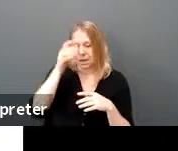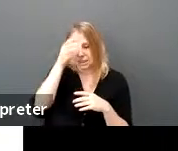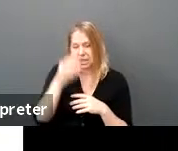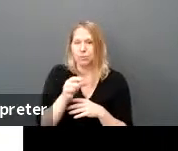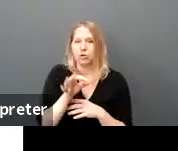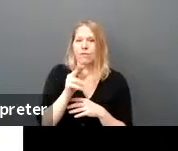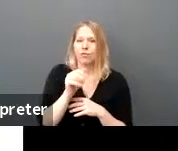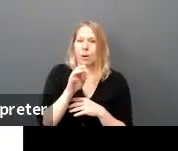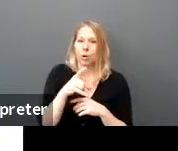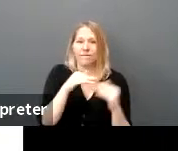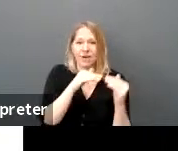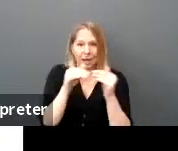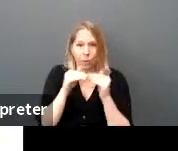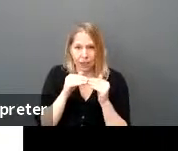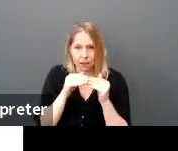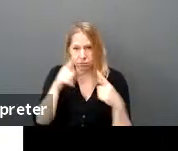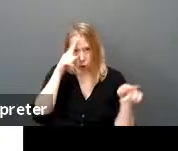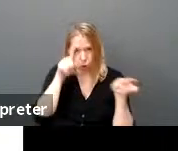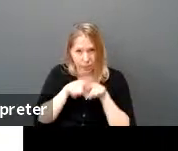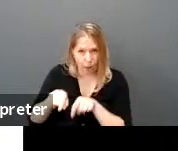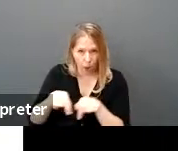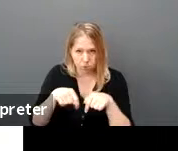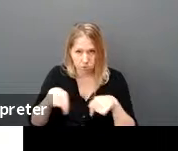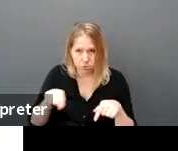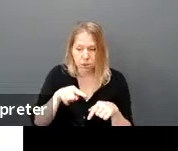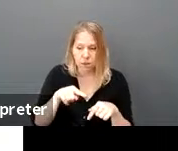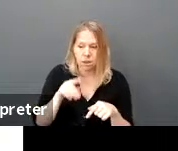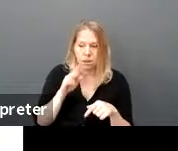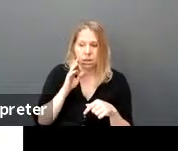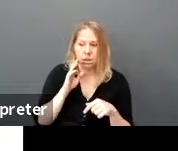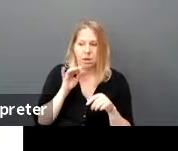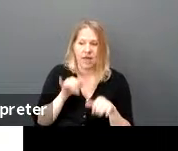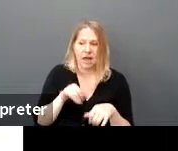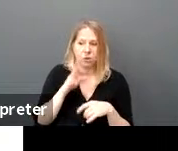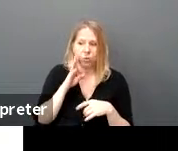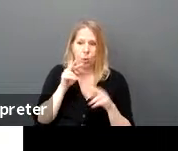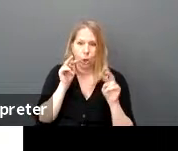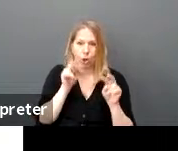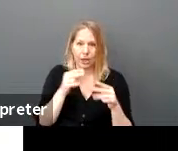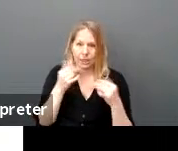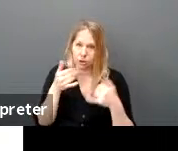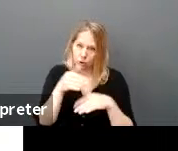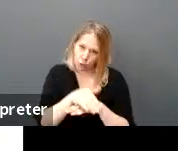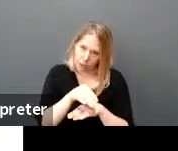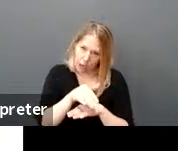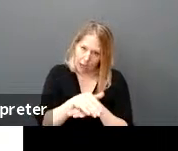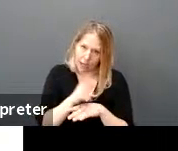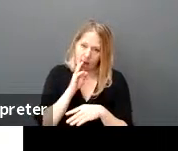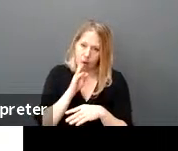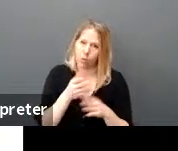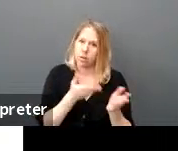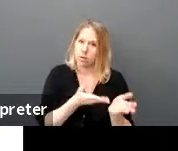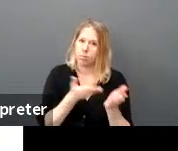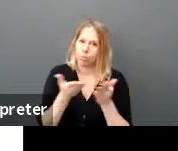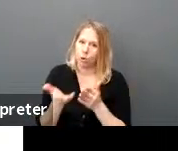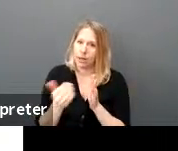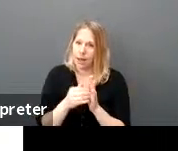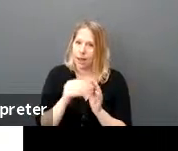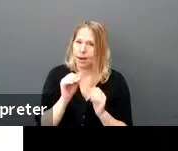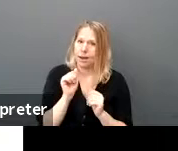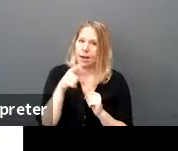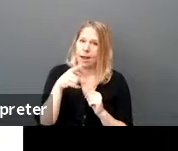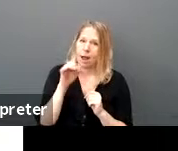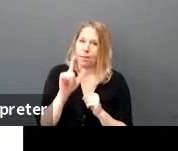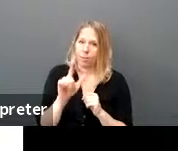framework of equity, which is agreed upon the district, it is what we are taking a look at and doing tonight, and we'll be bringing back in